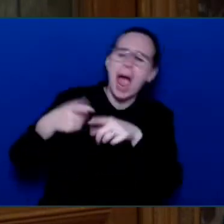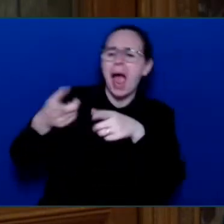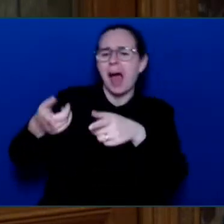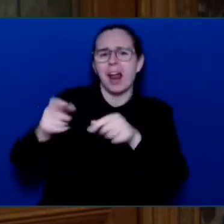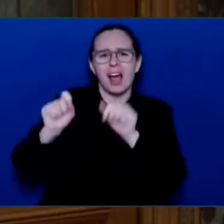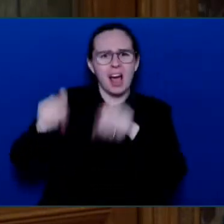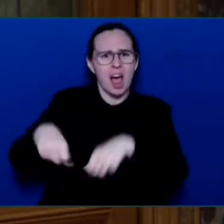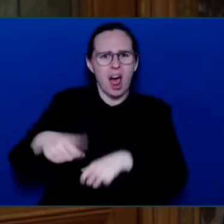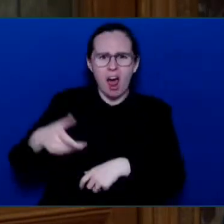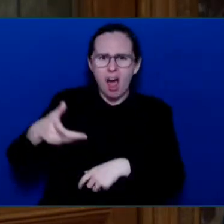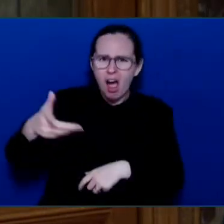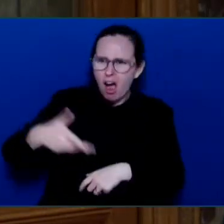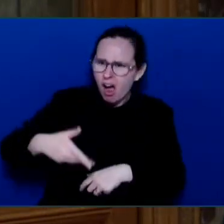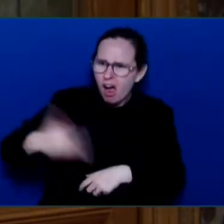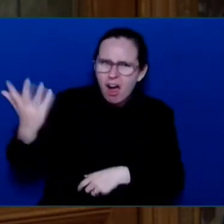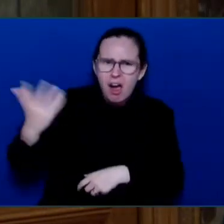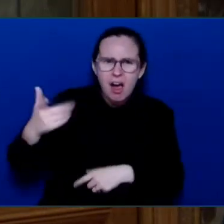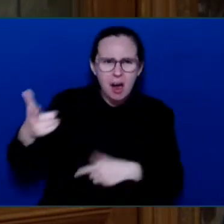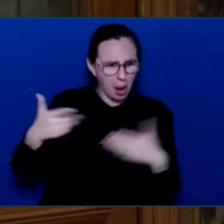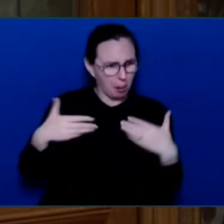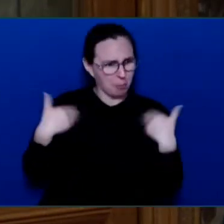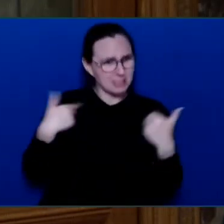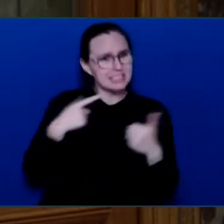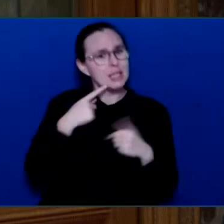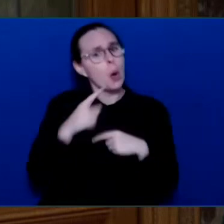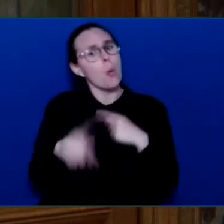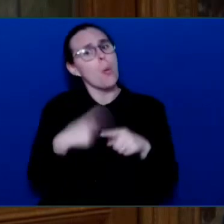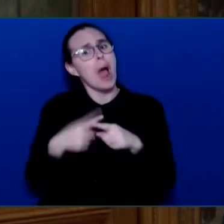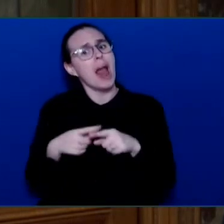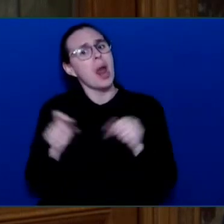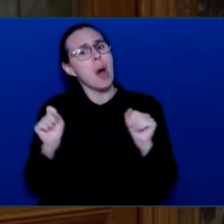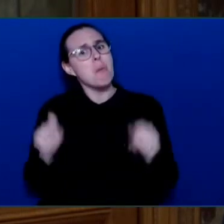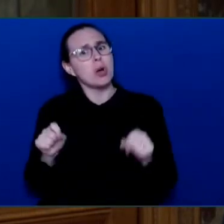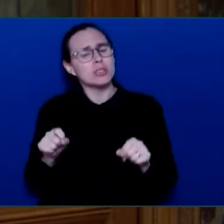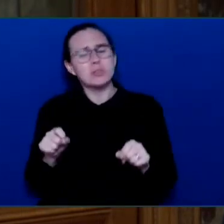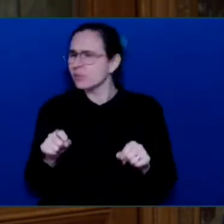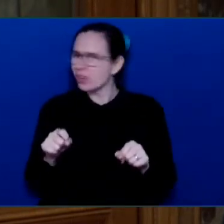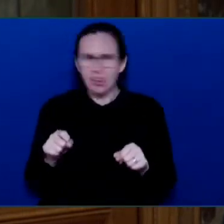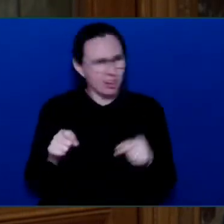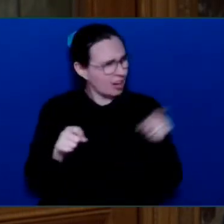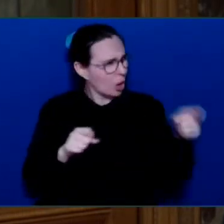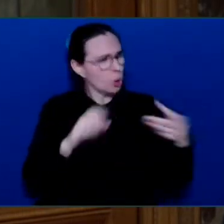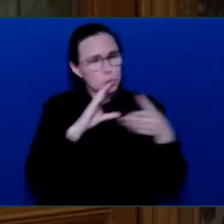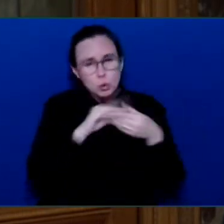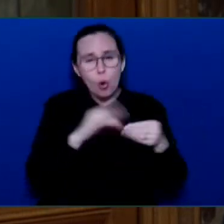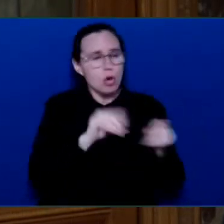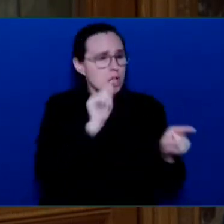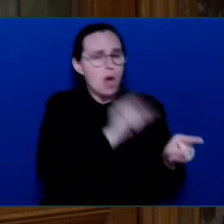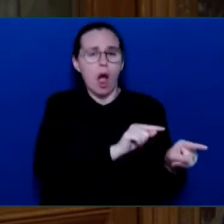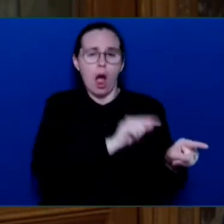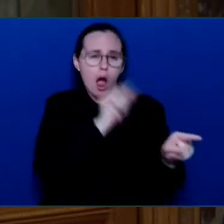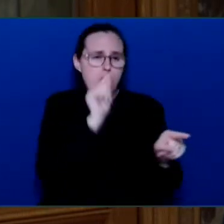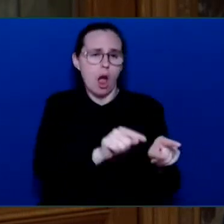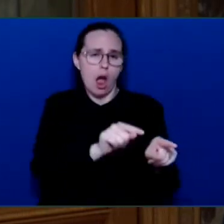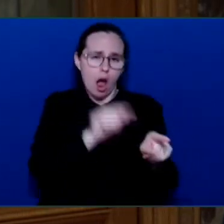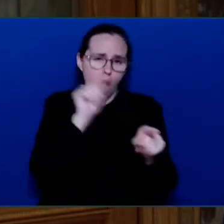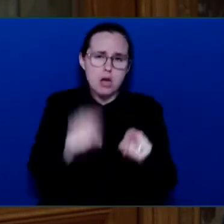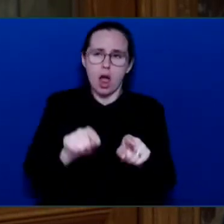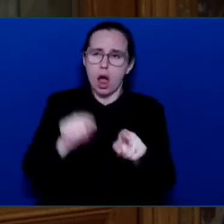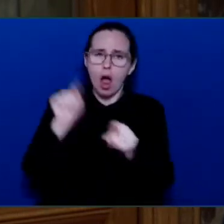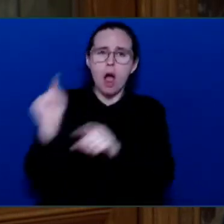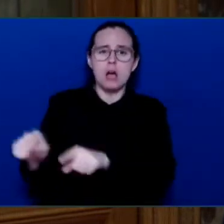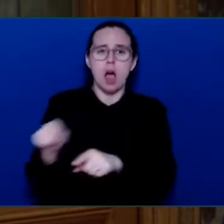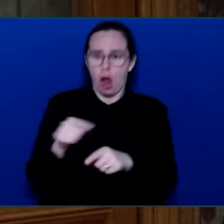frontline MCFD workers are with their leadership, expressing they're tired and they're frustrated.